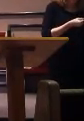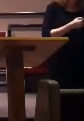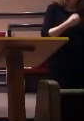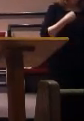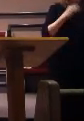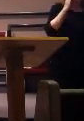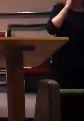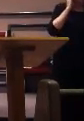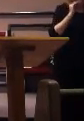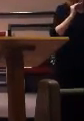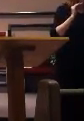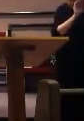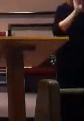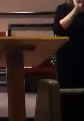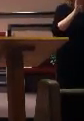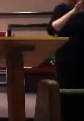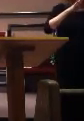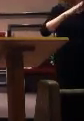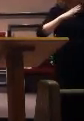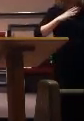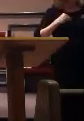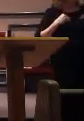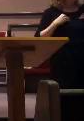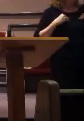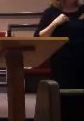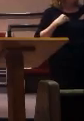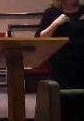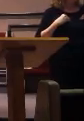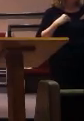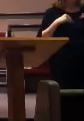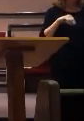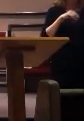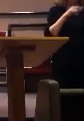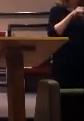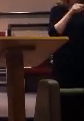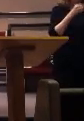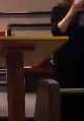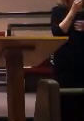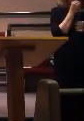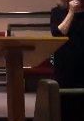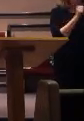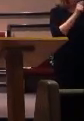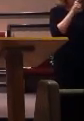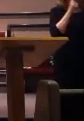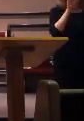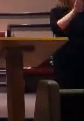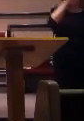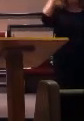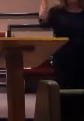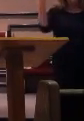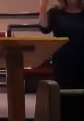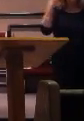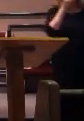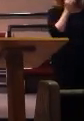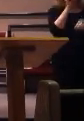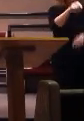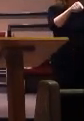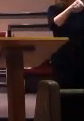I hope that you'll be received, and there are certain things you need to do when you get there. You know, eat with whoever opens their door to you, etc.,